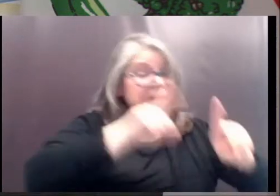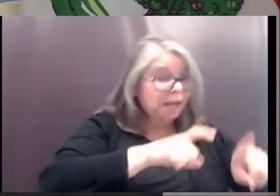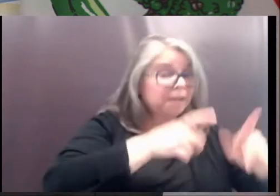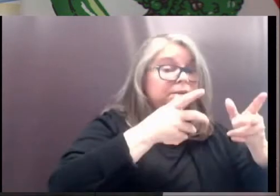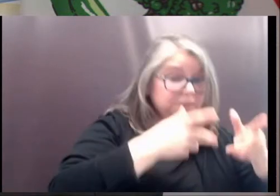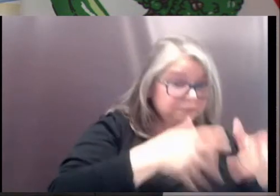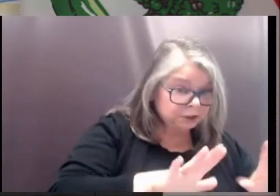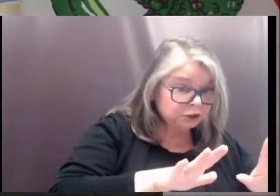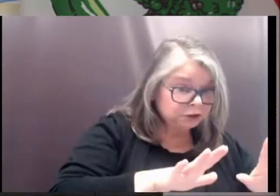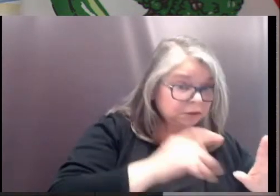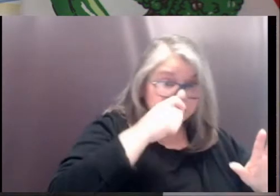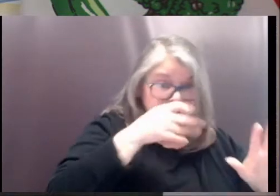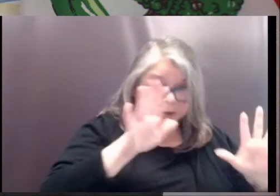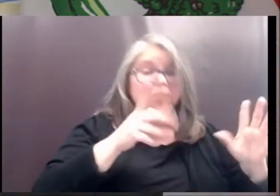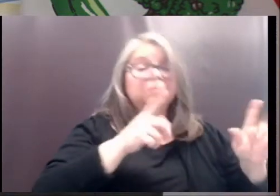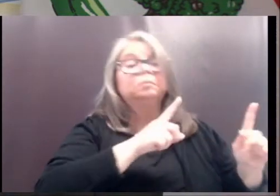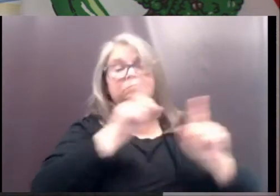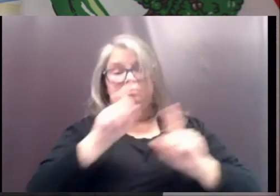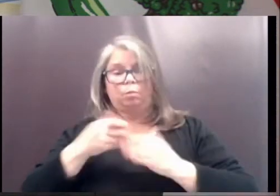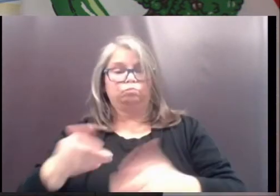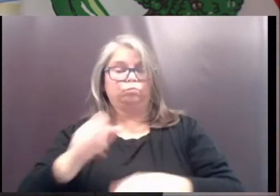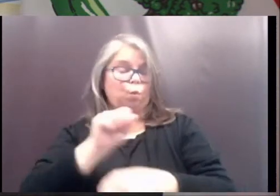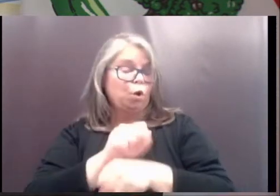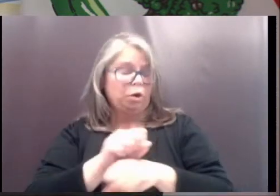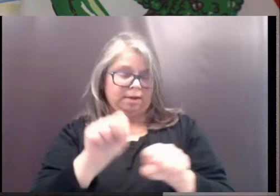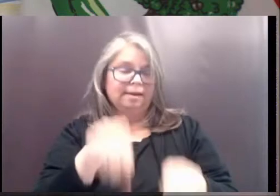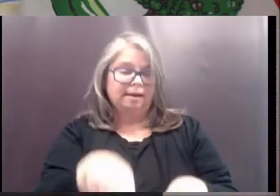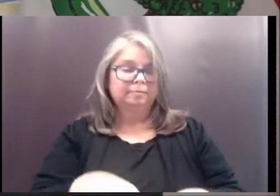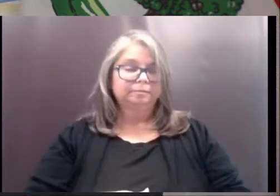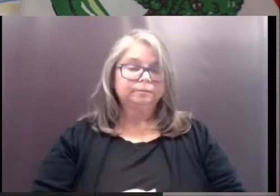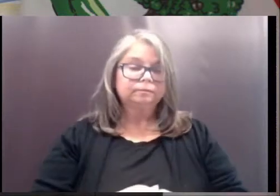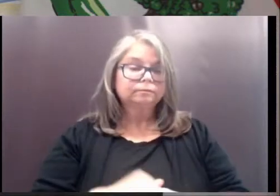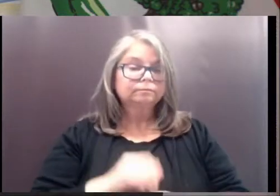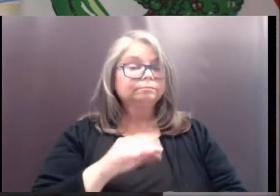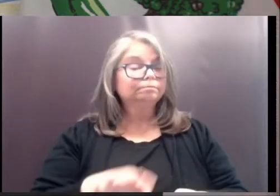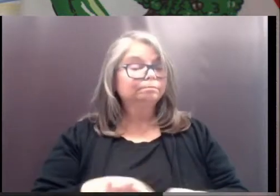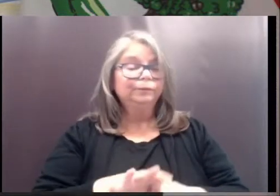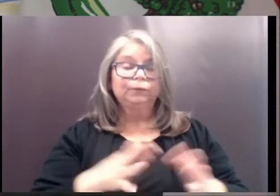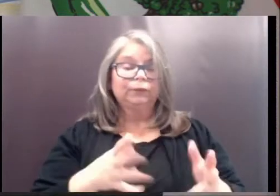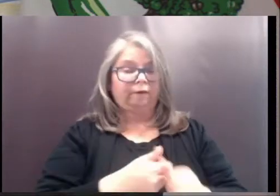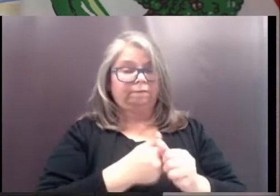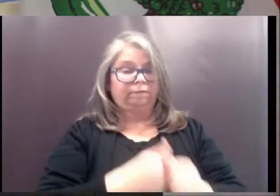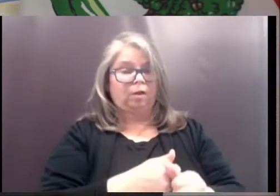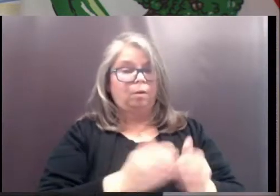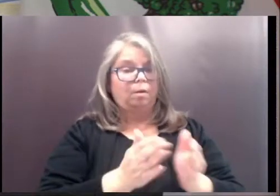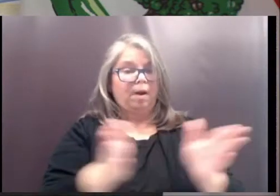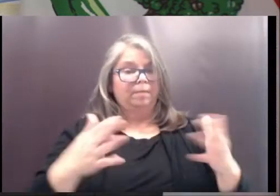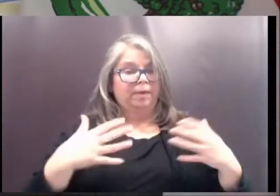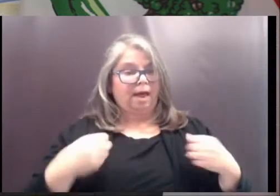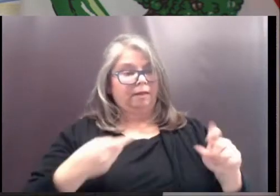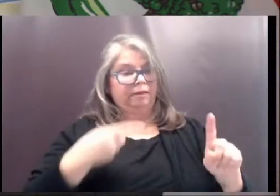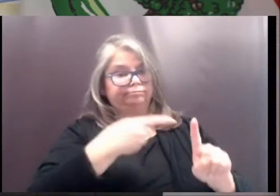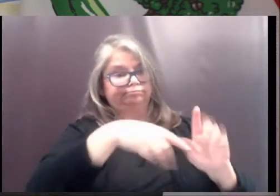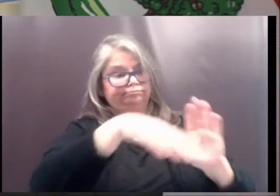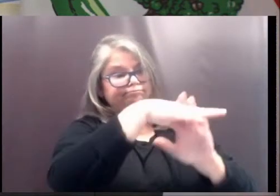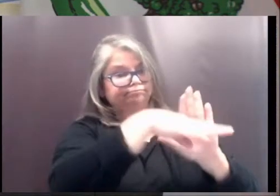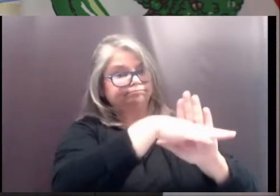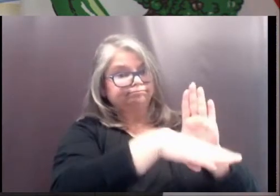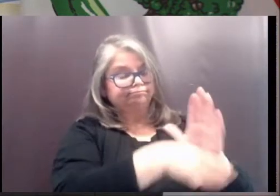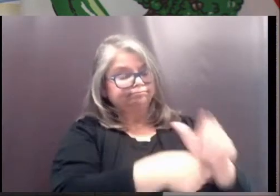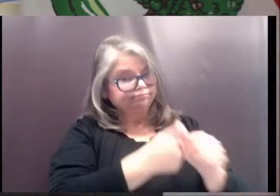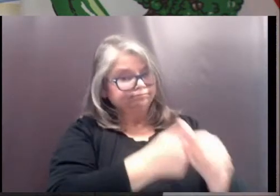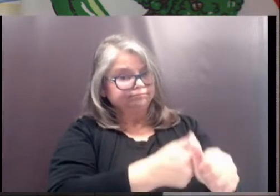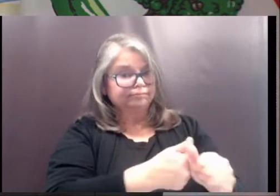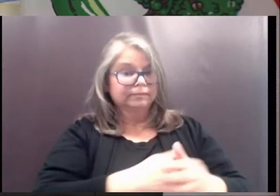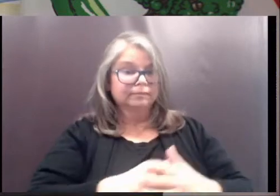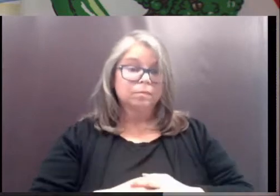while awaiting results, as long as they are following the public health guidelines. Those without symptoms should consider getting